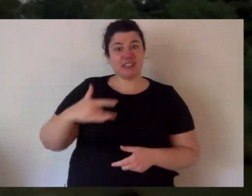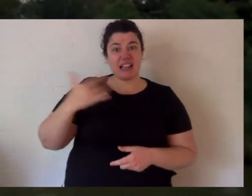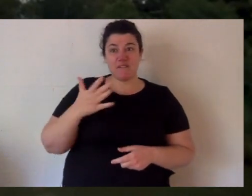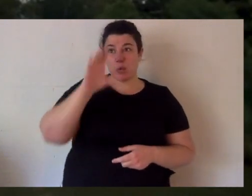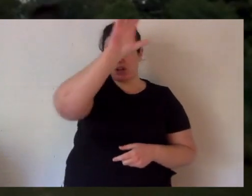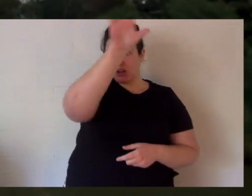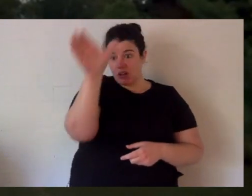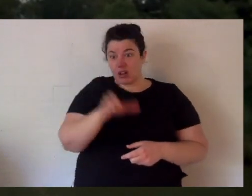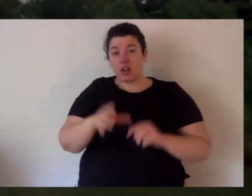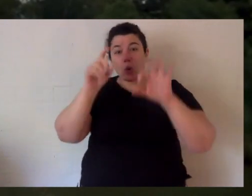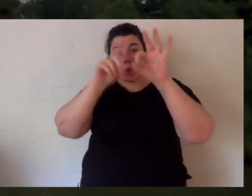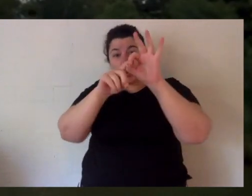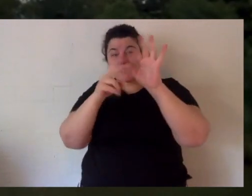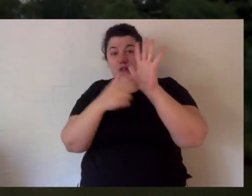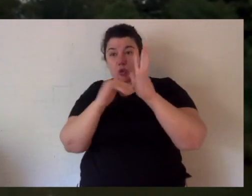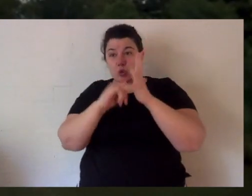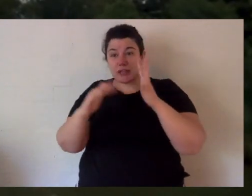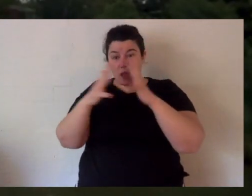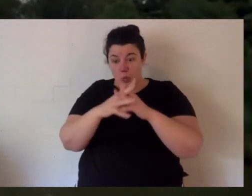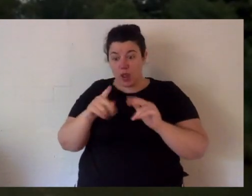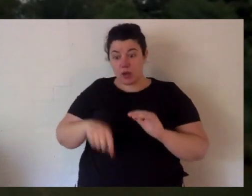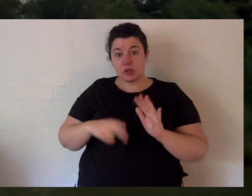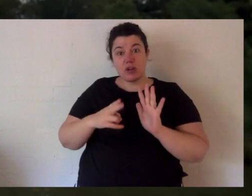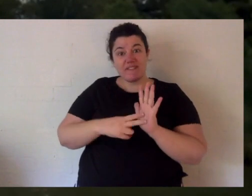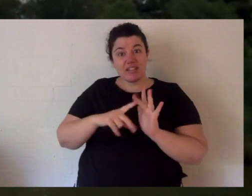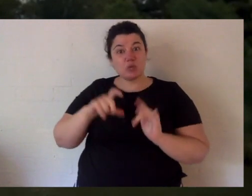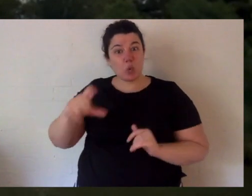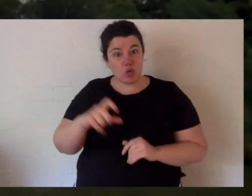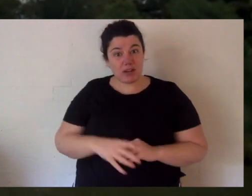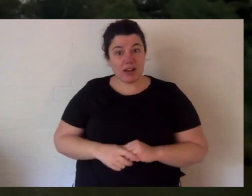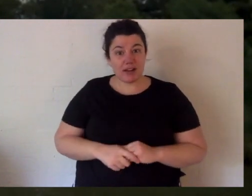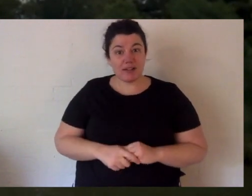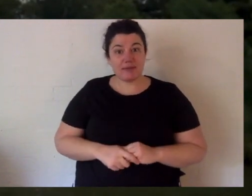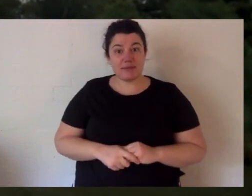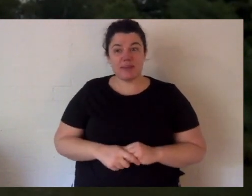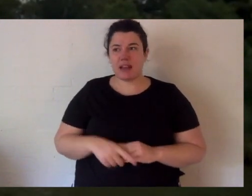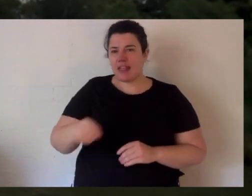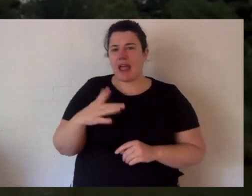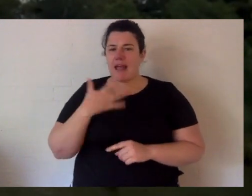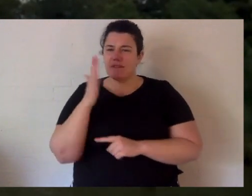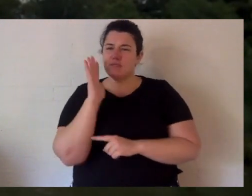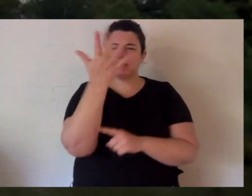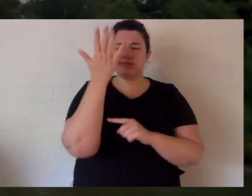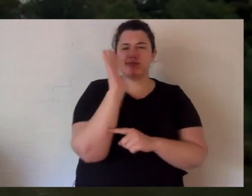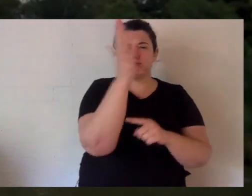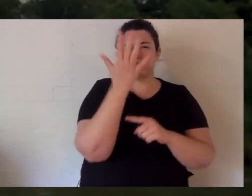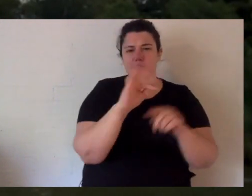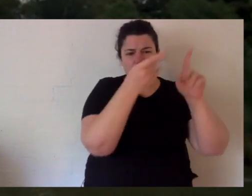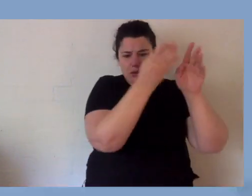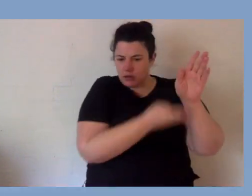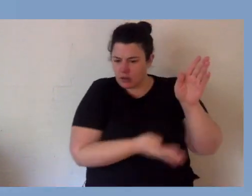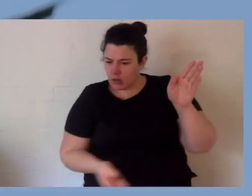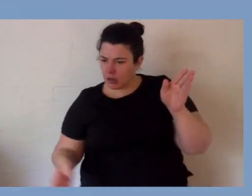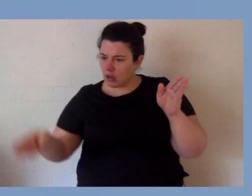along the Great Dividing Range in eastern Australia and the coastal flats. Their habitat is typically eucalypt woodland, or